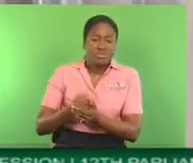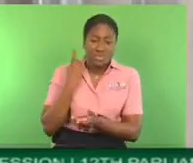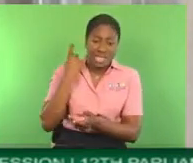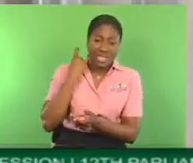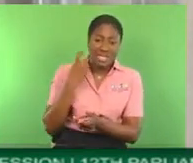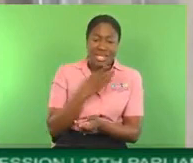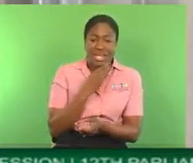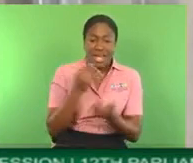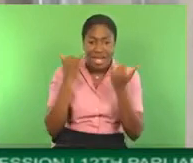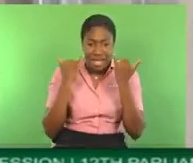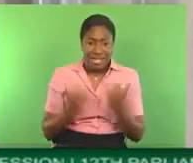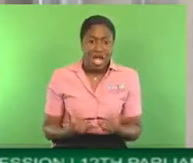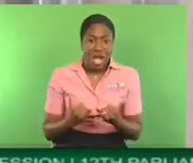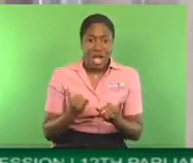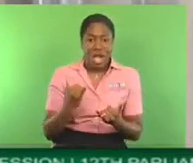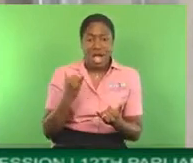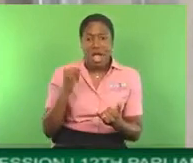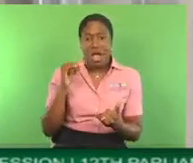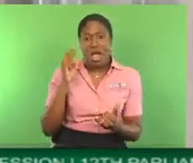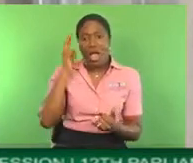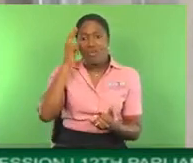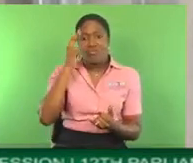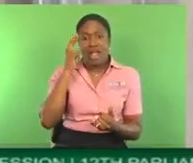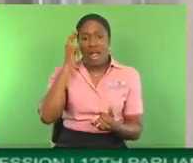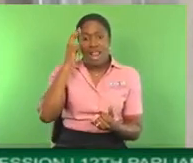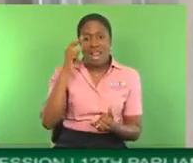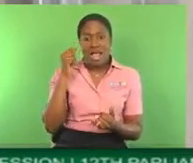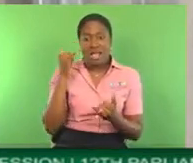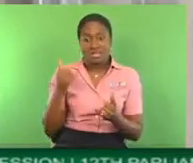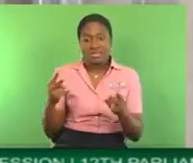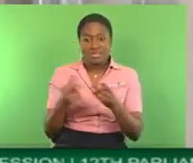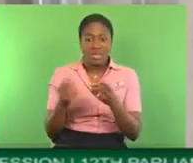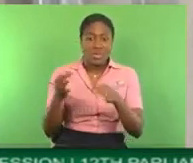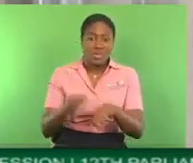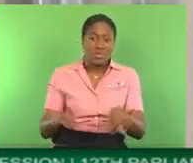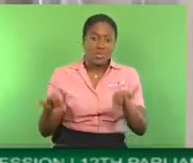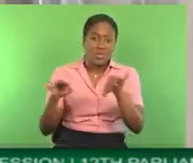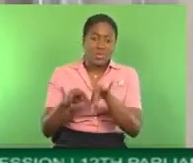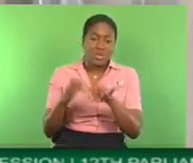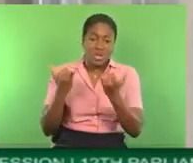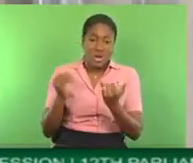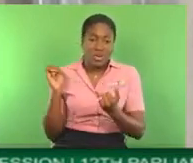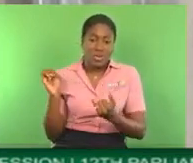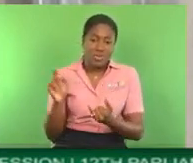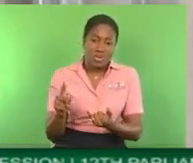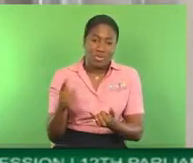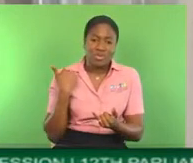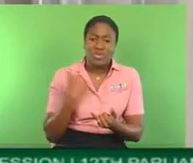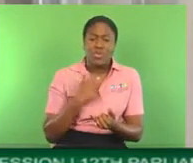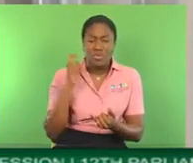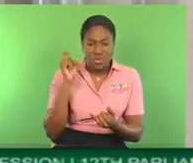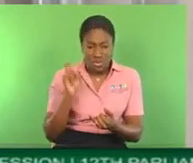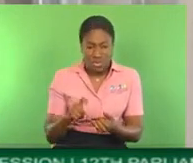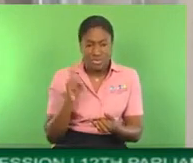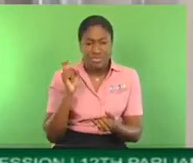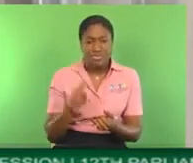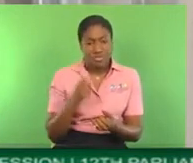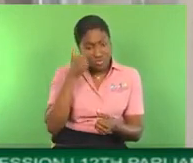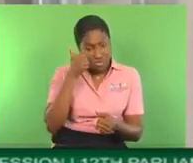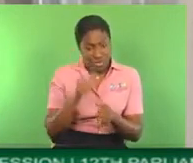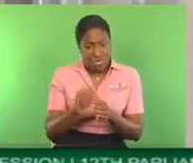now suddenly realizing the value and significance of the sector. We must throw our minds back to the closure of